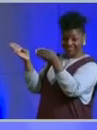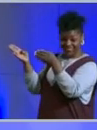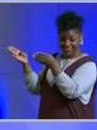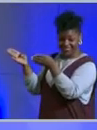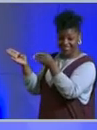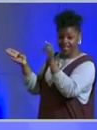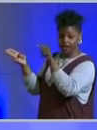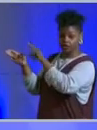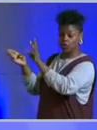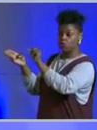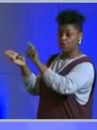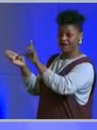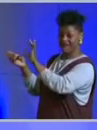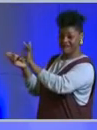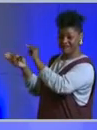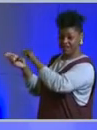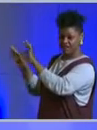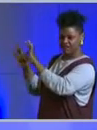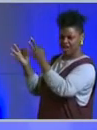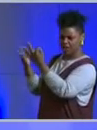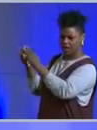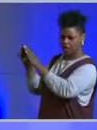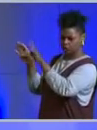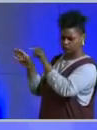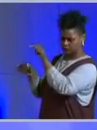housing facility for family homelessness. So for me,